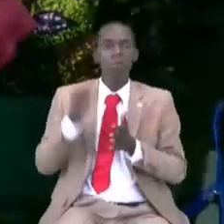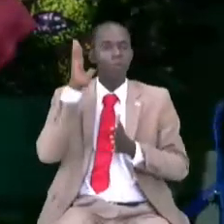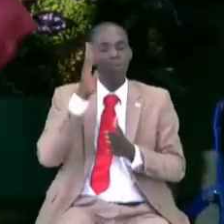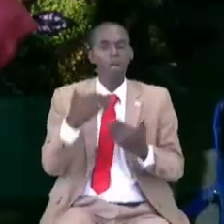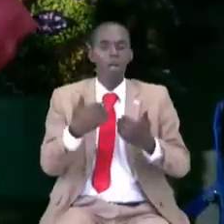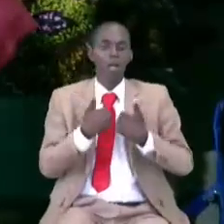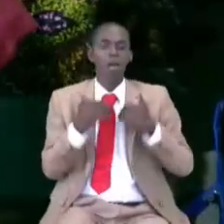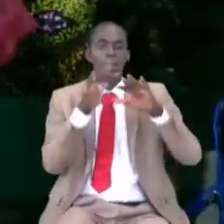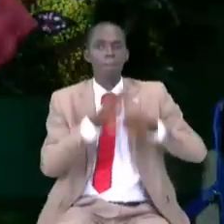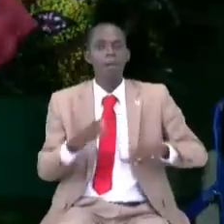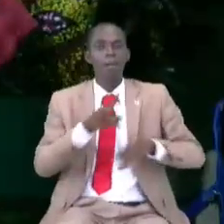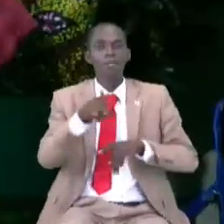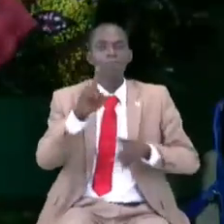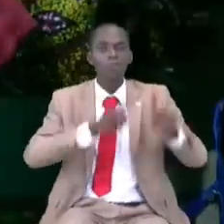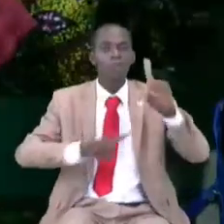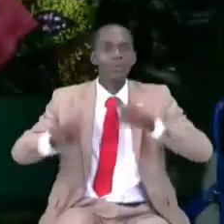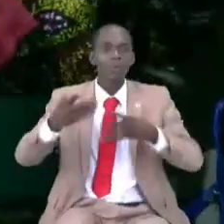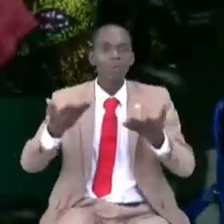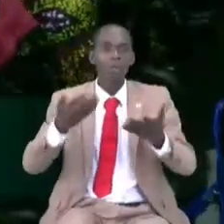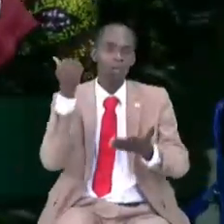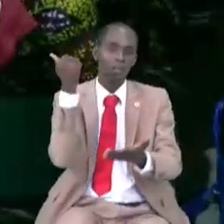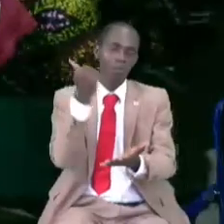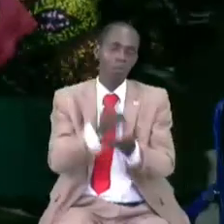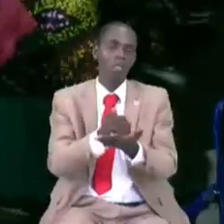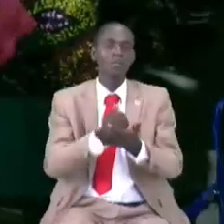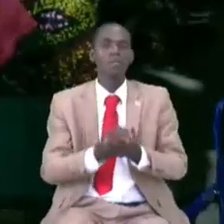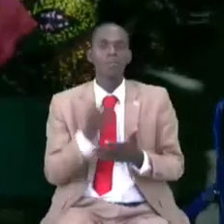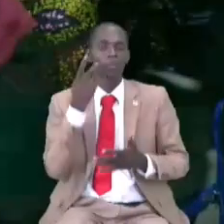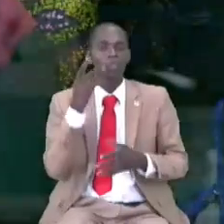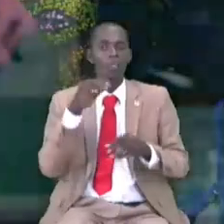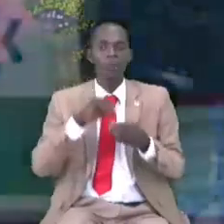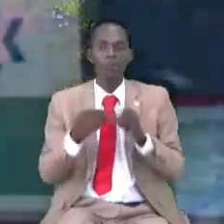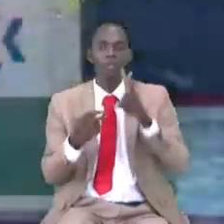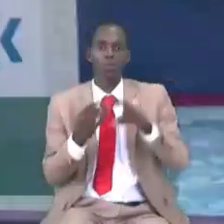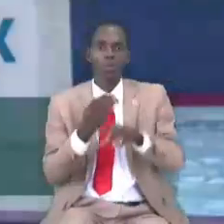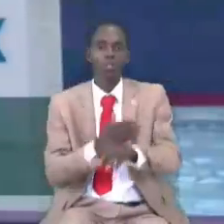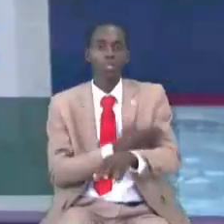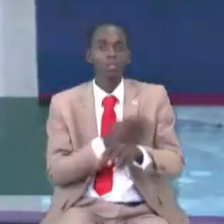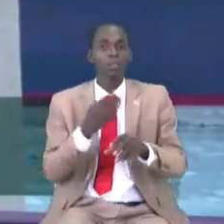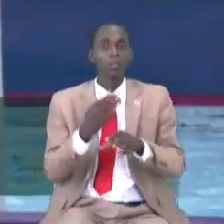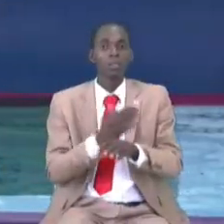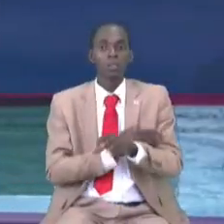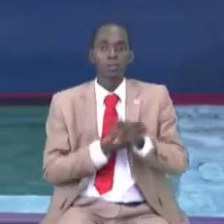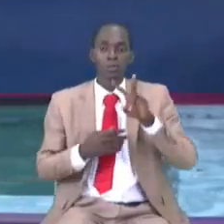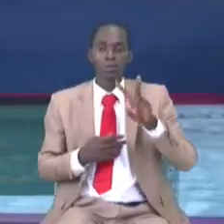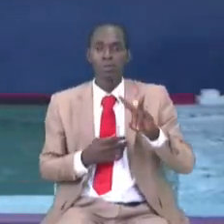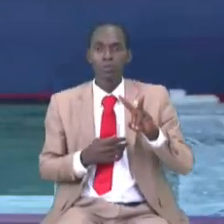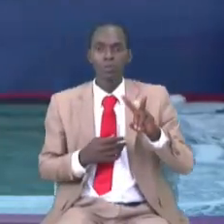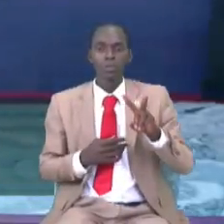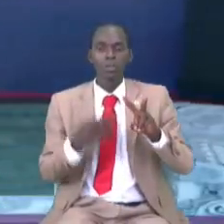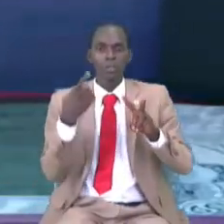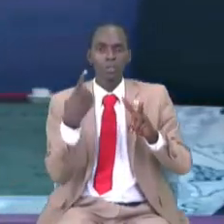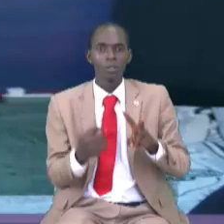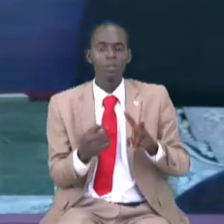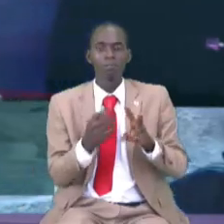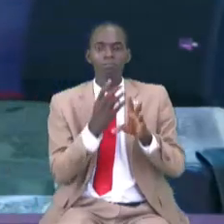at number two there. Number two there is the procured provision for the pardon. The